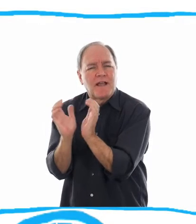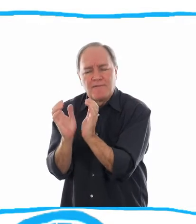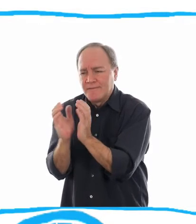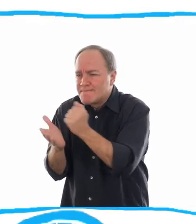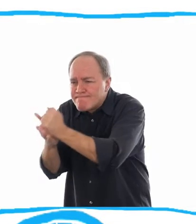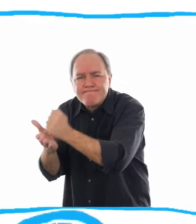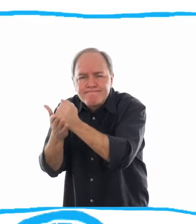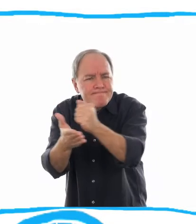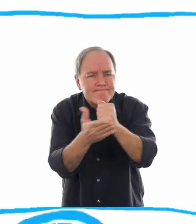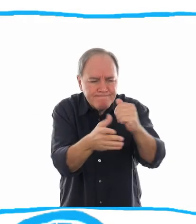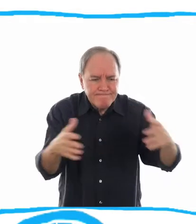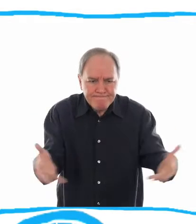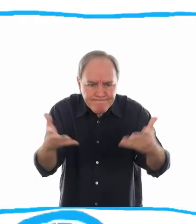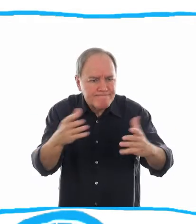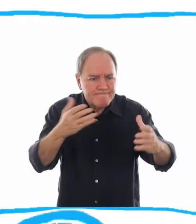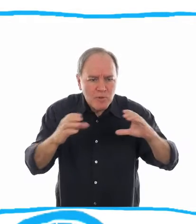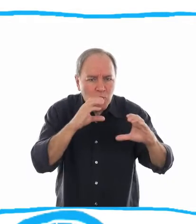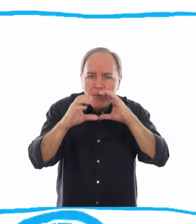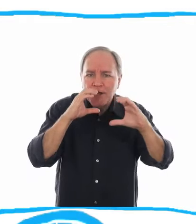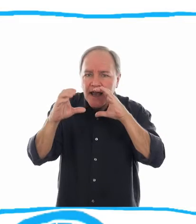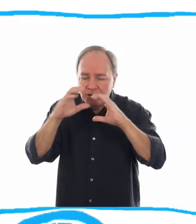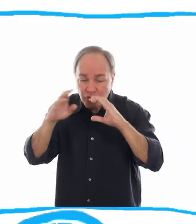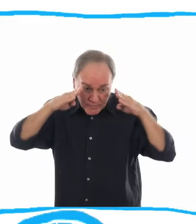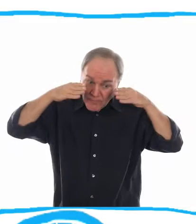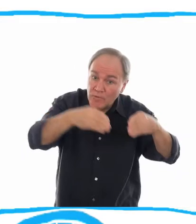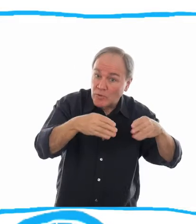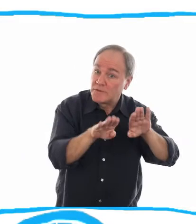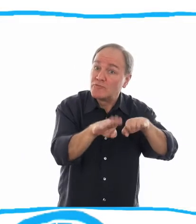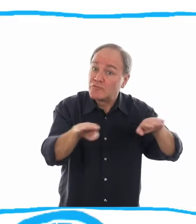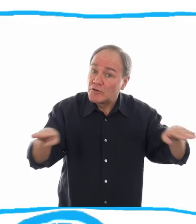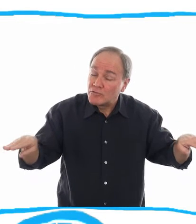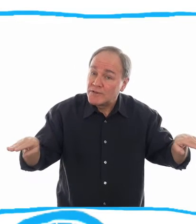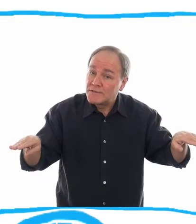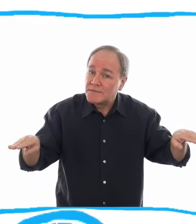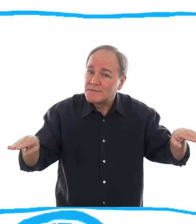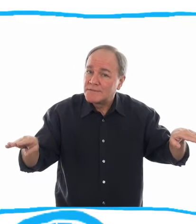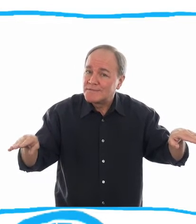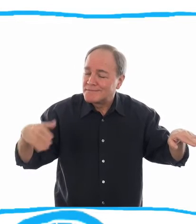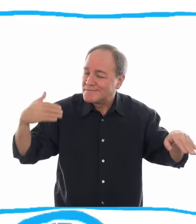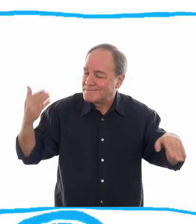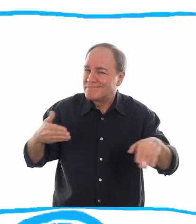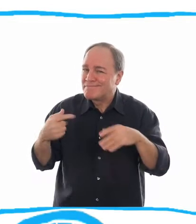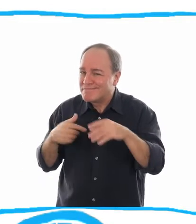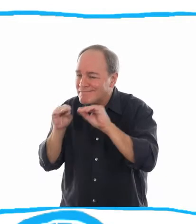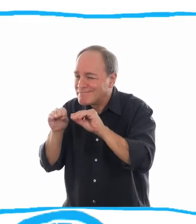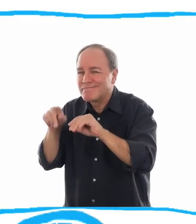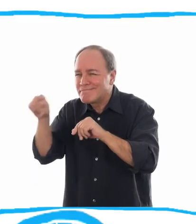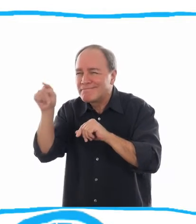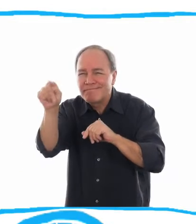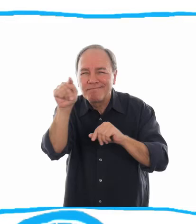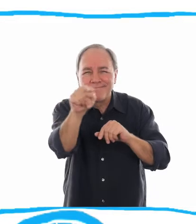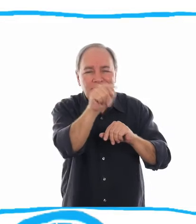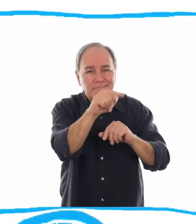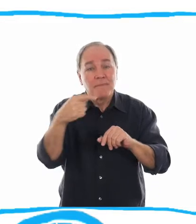helping local people develop communication for, about, and with children. And in every one of those workshops, people